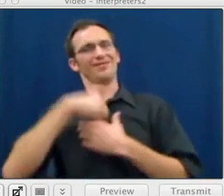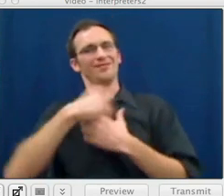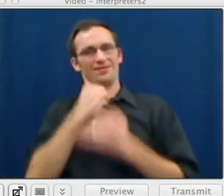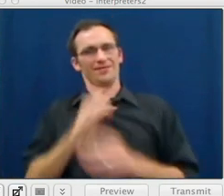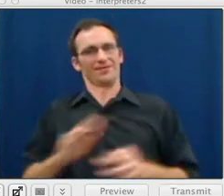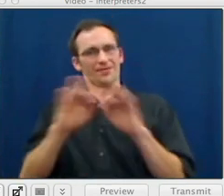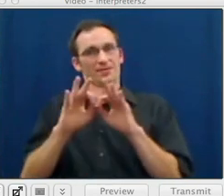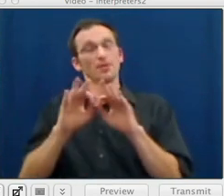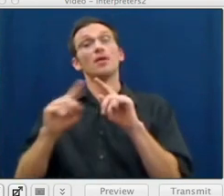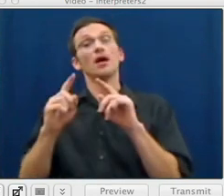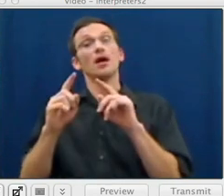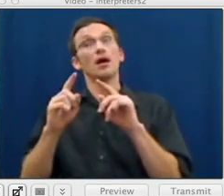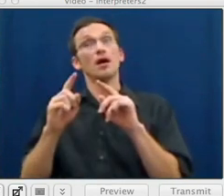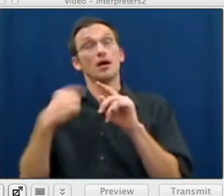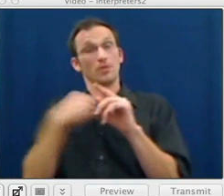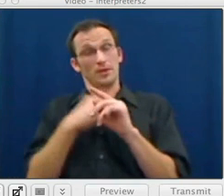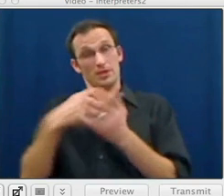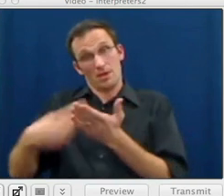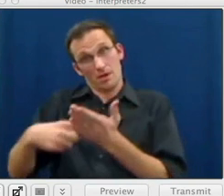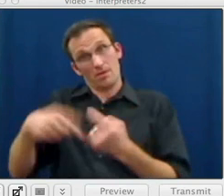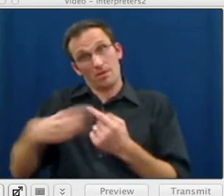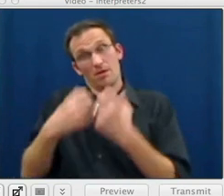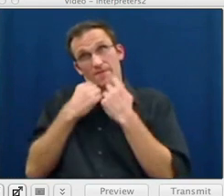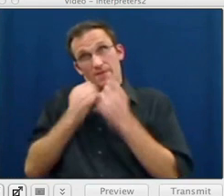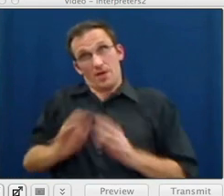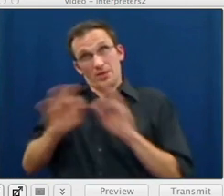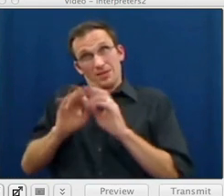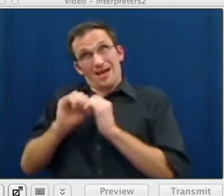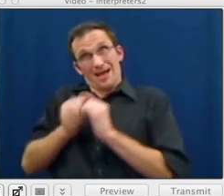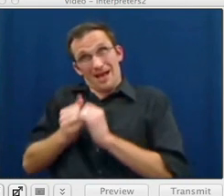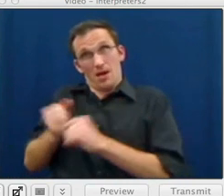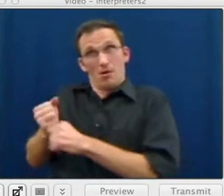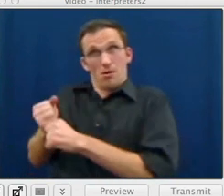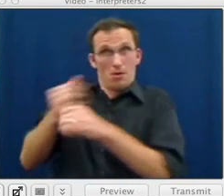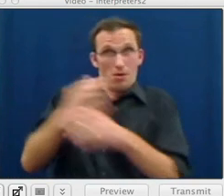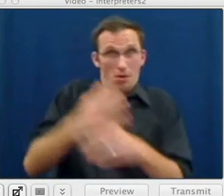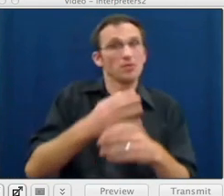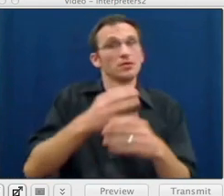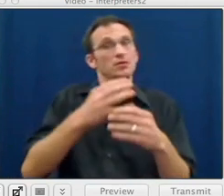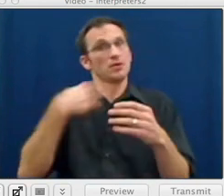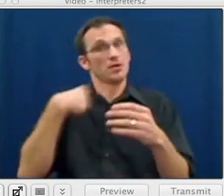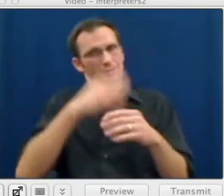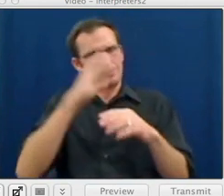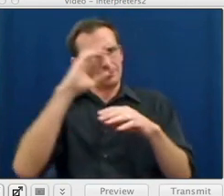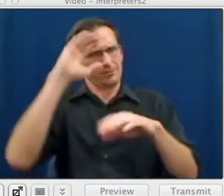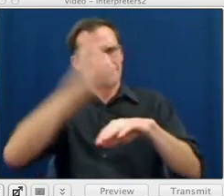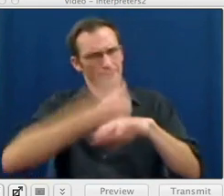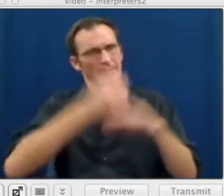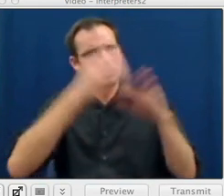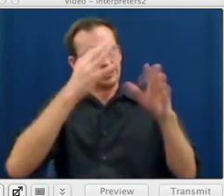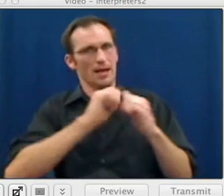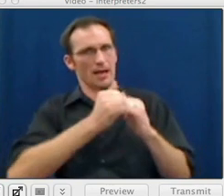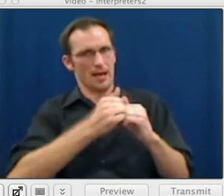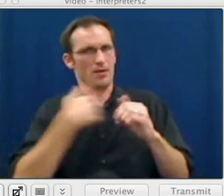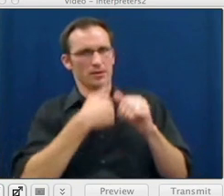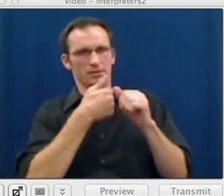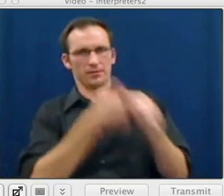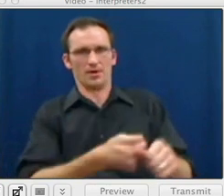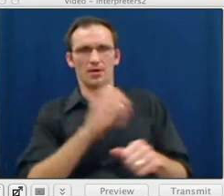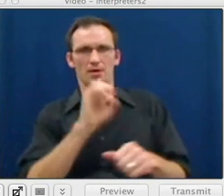direct part of the constructs that we use when we talk about ethics. And so it's been a bit of a